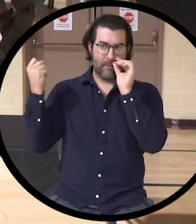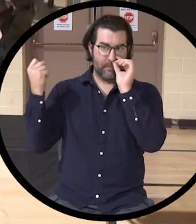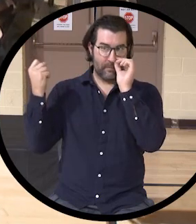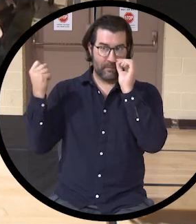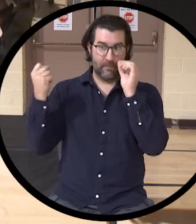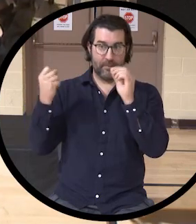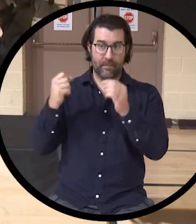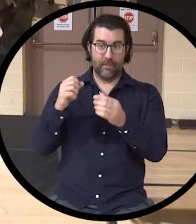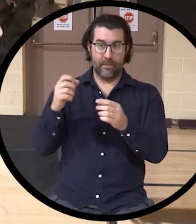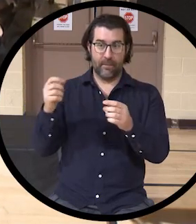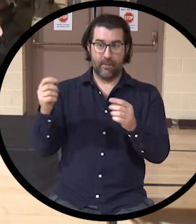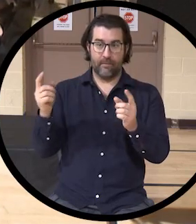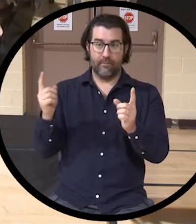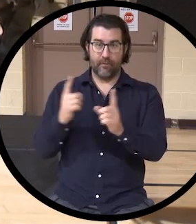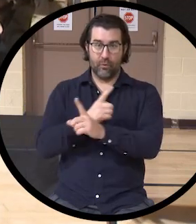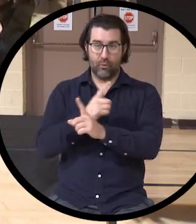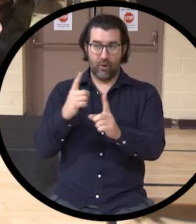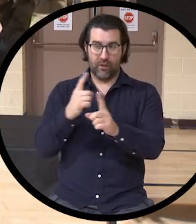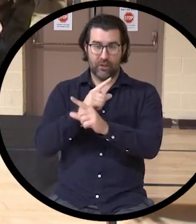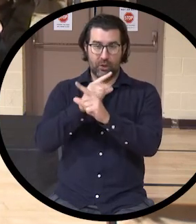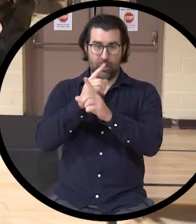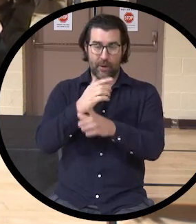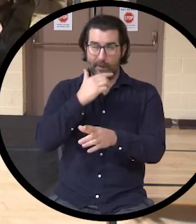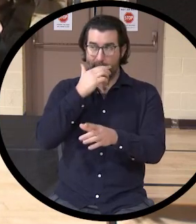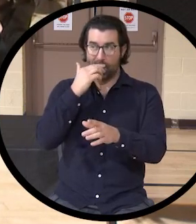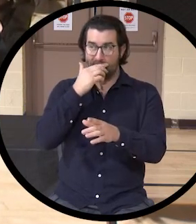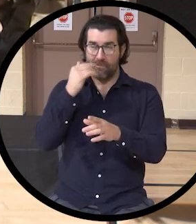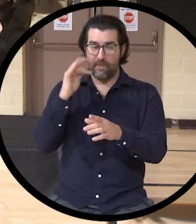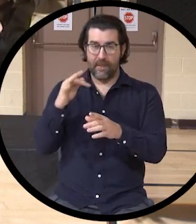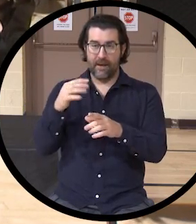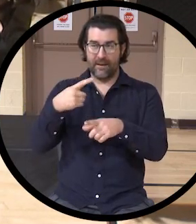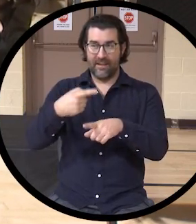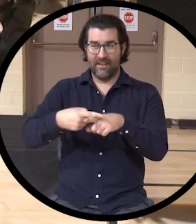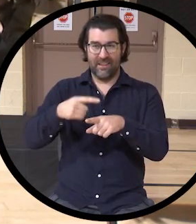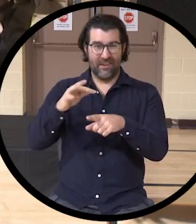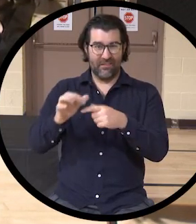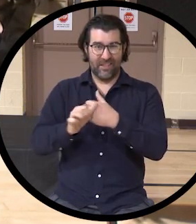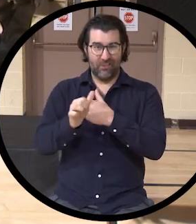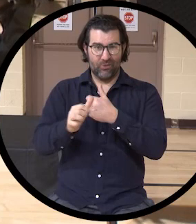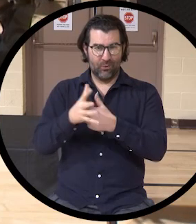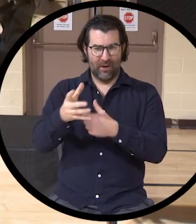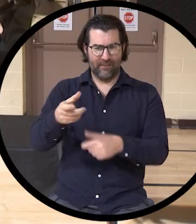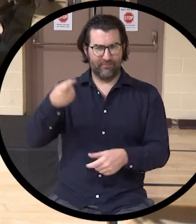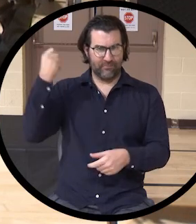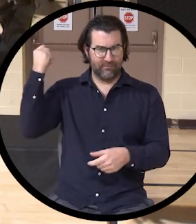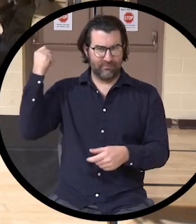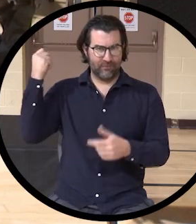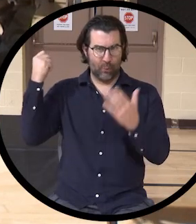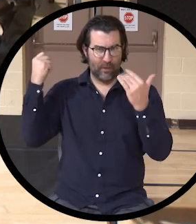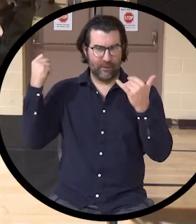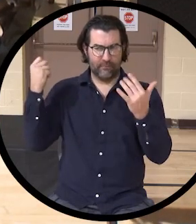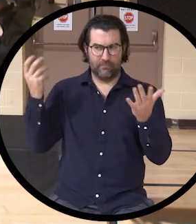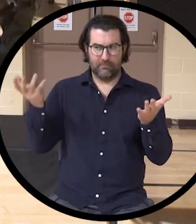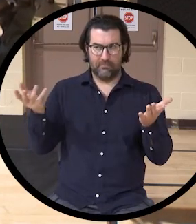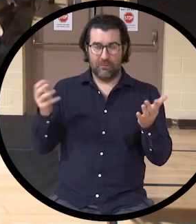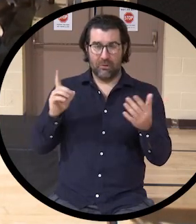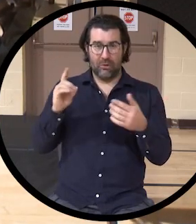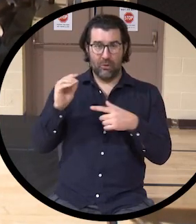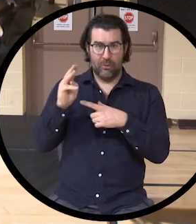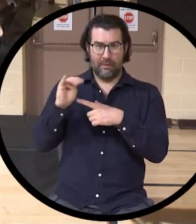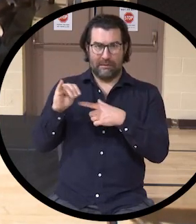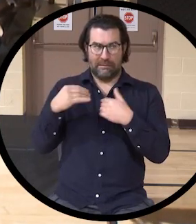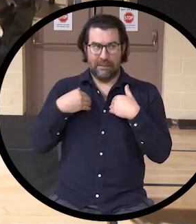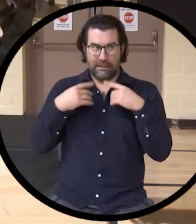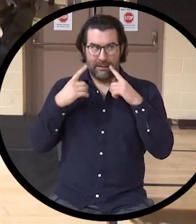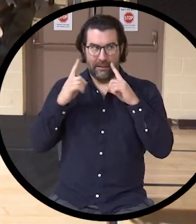Why did they move the crossing guard at Stanton and Negley if it's so hazardous? I don't know that Domi has an answer to that.